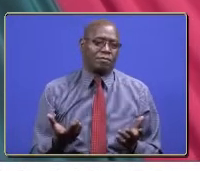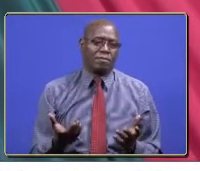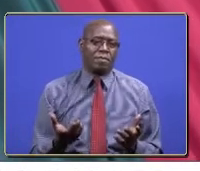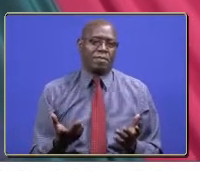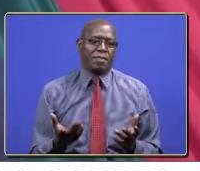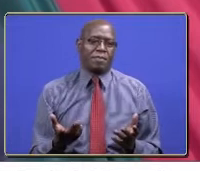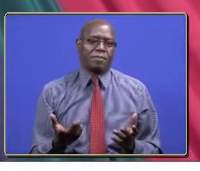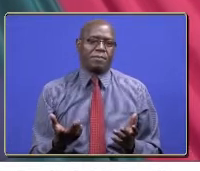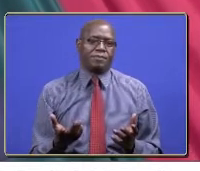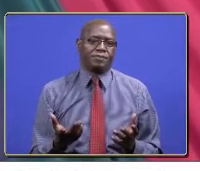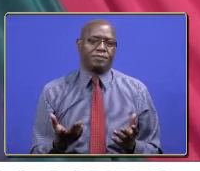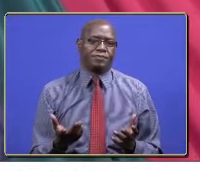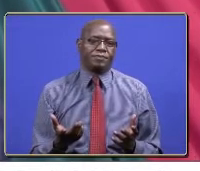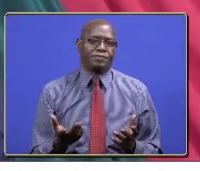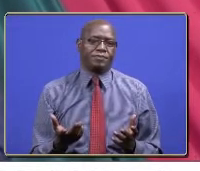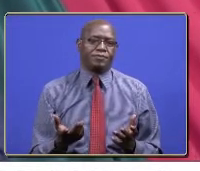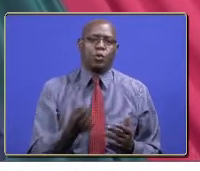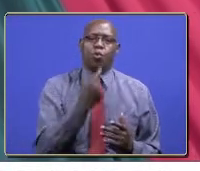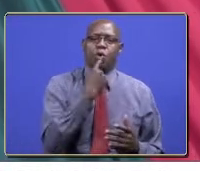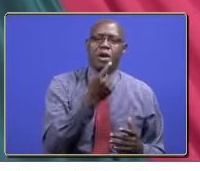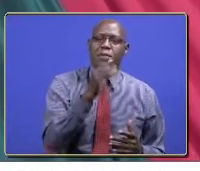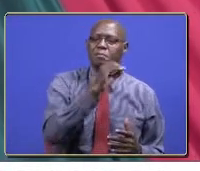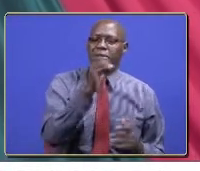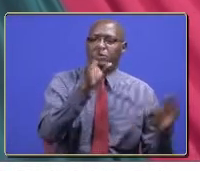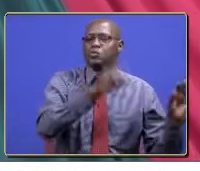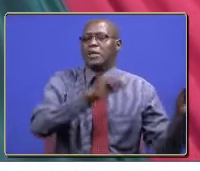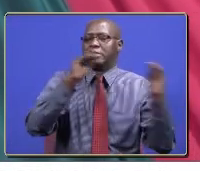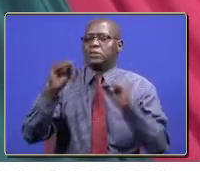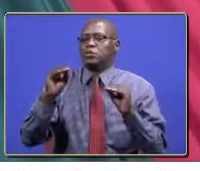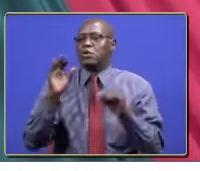ikifika wakati wa 100% transition, tunaenda kwa nani?